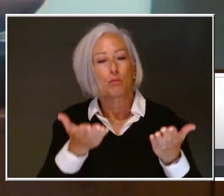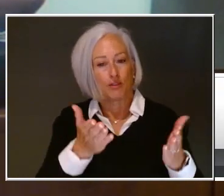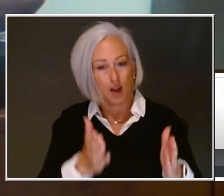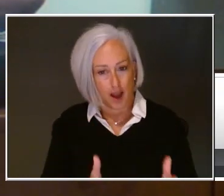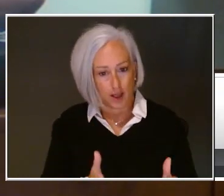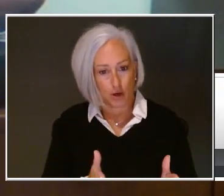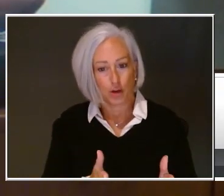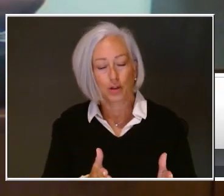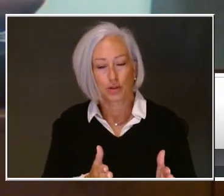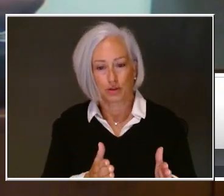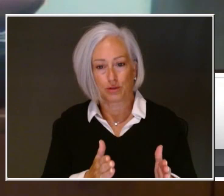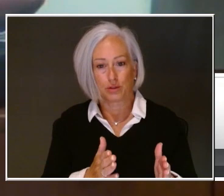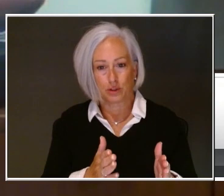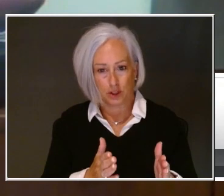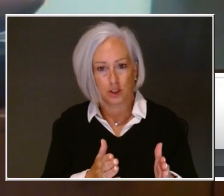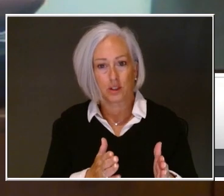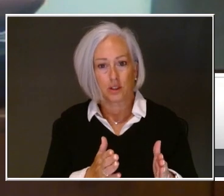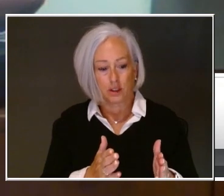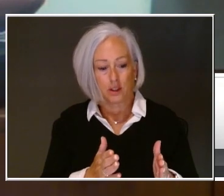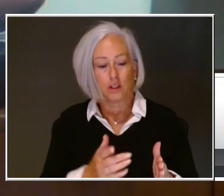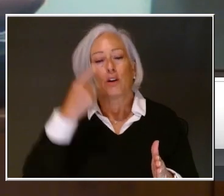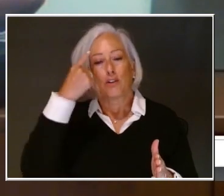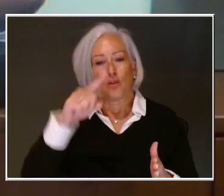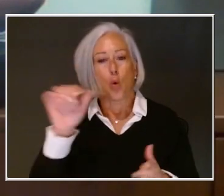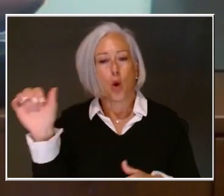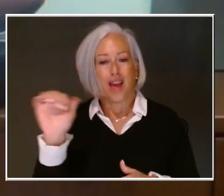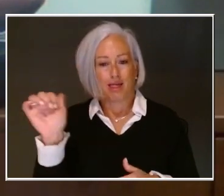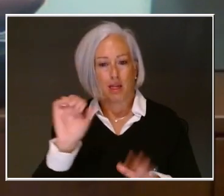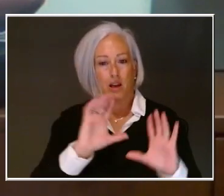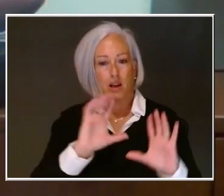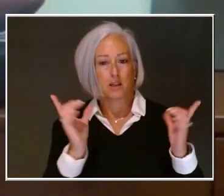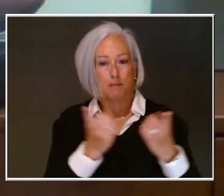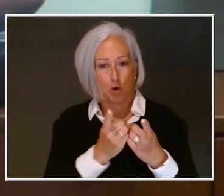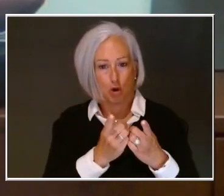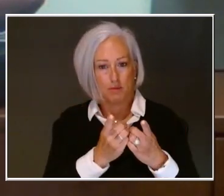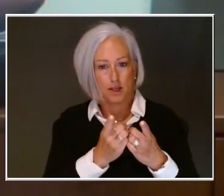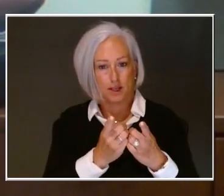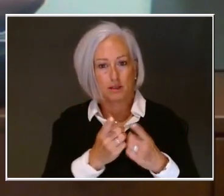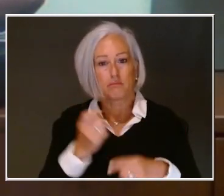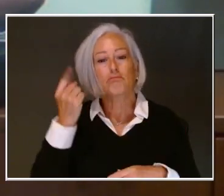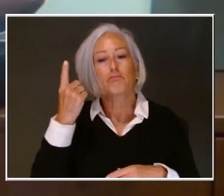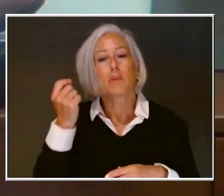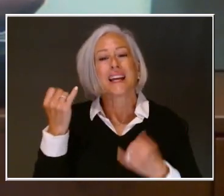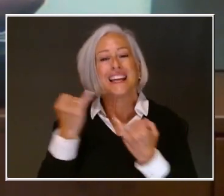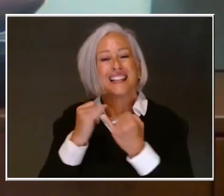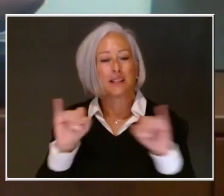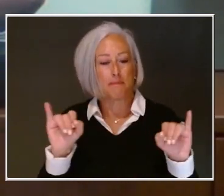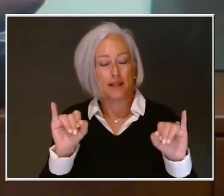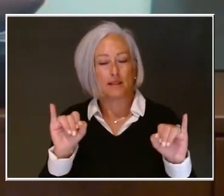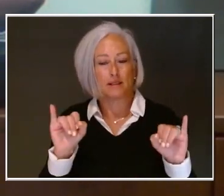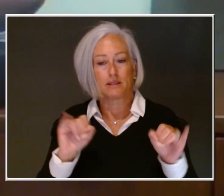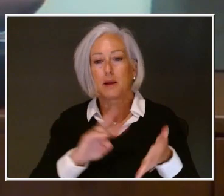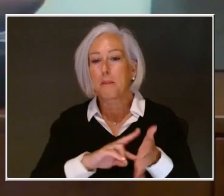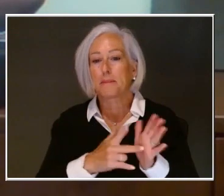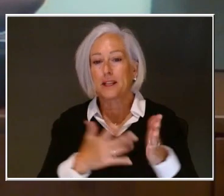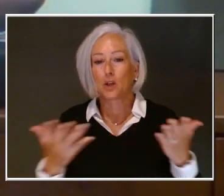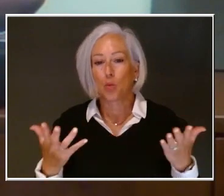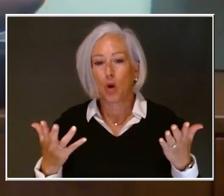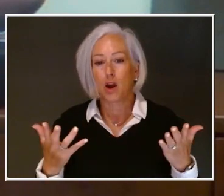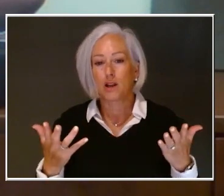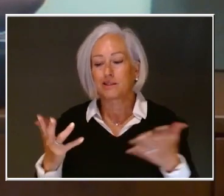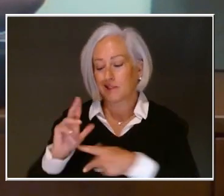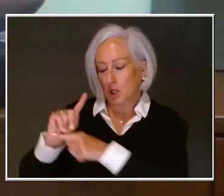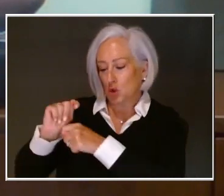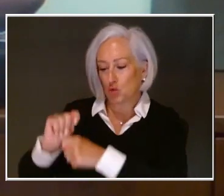for the athletic department, we are independent, meaning traditional platforms you may